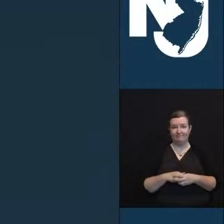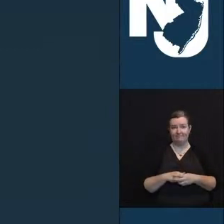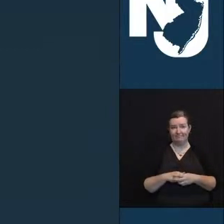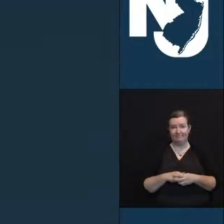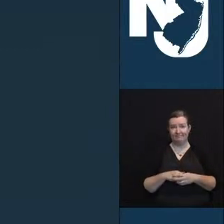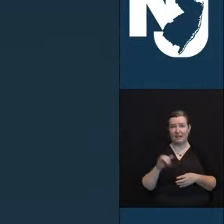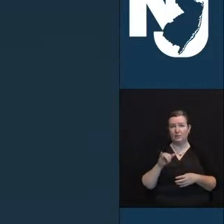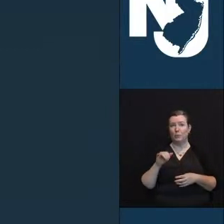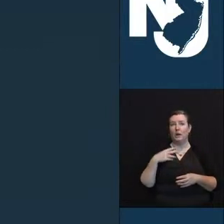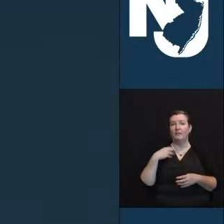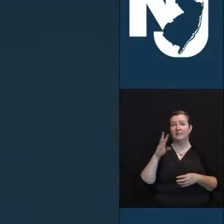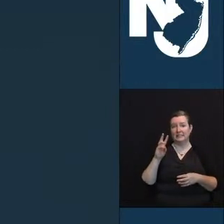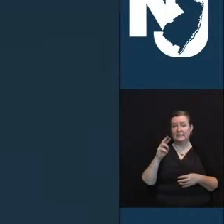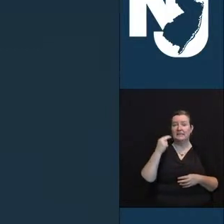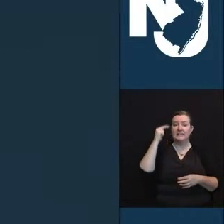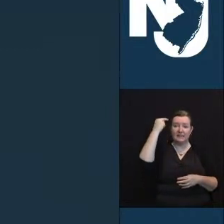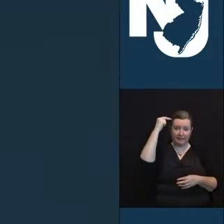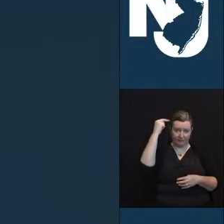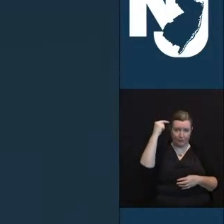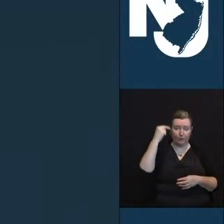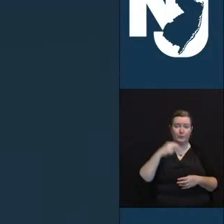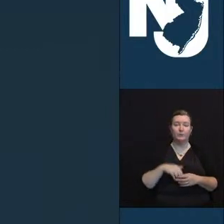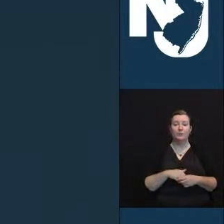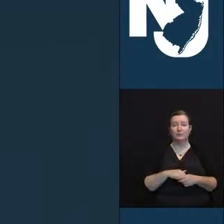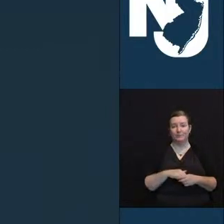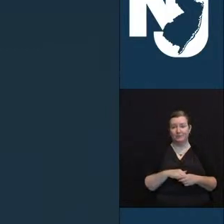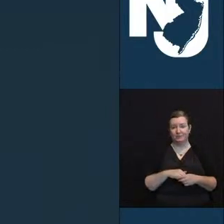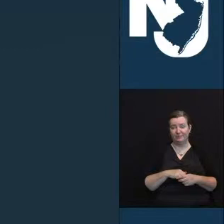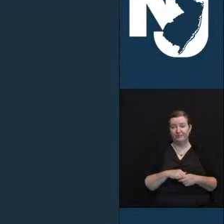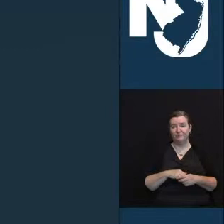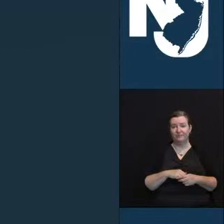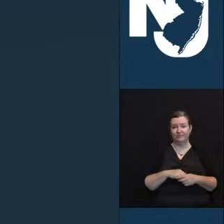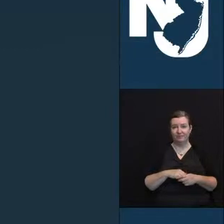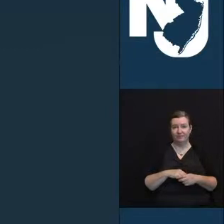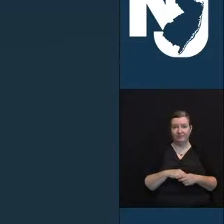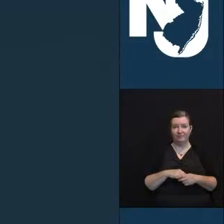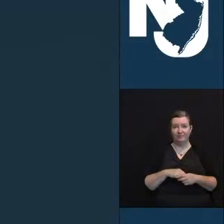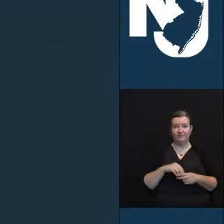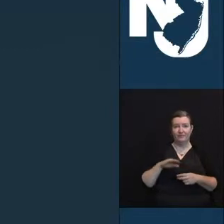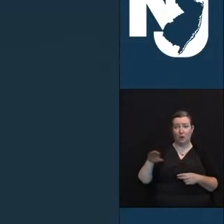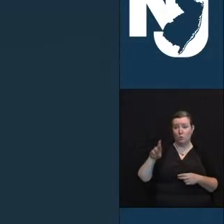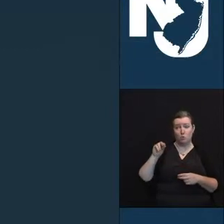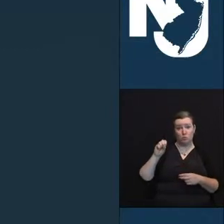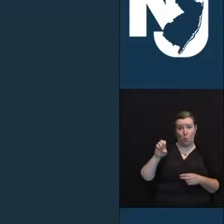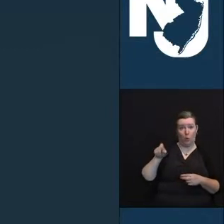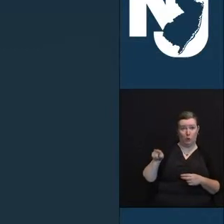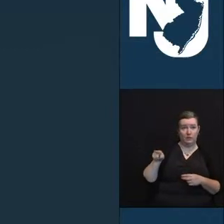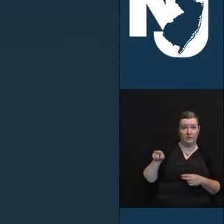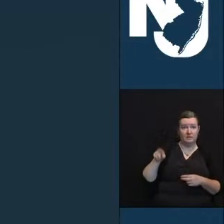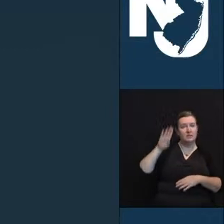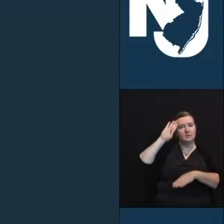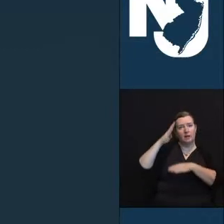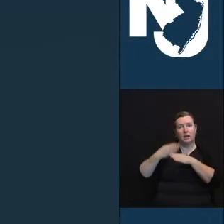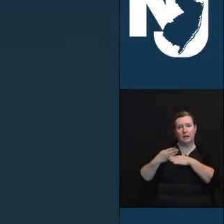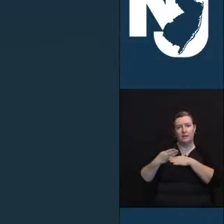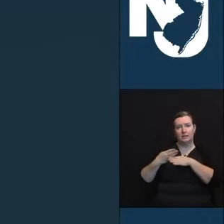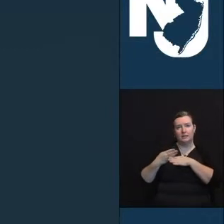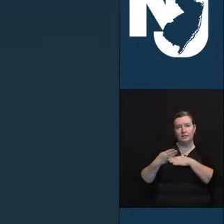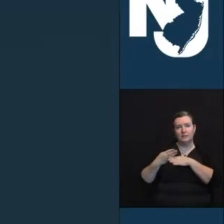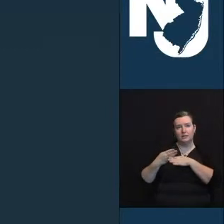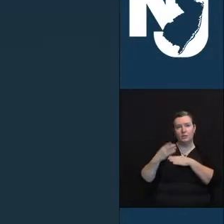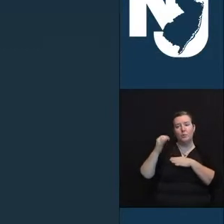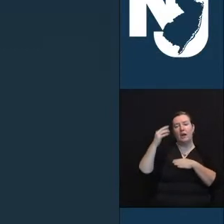nieces and nephews, one of whom is Rose's son, Sal, with whom I had also the great honor of speaking. She's survived